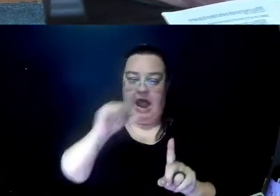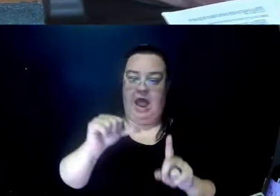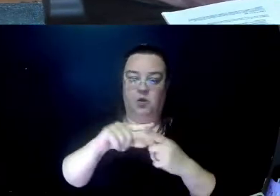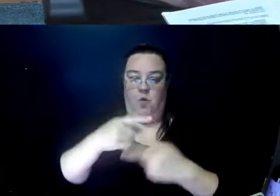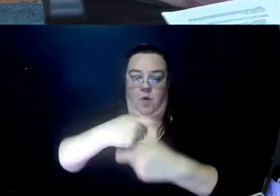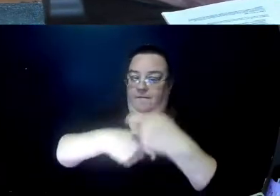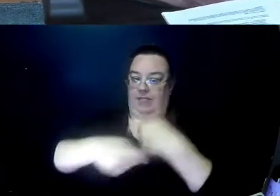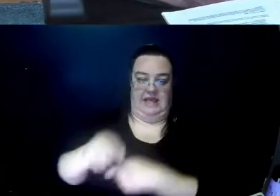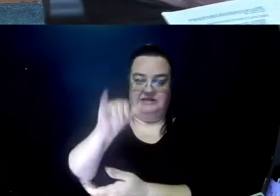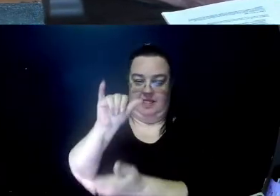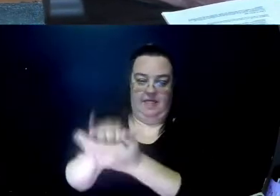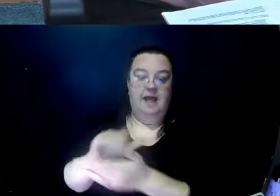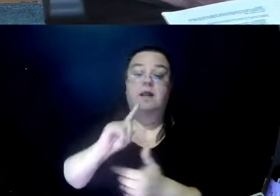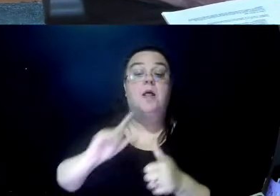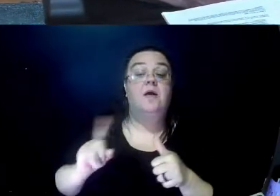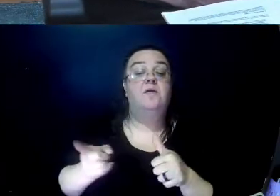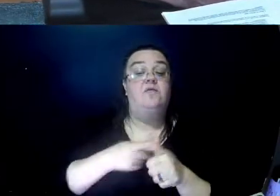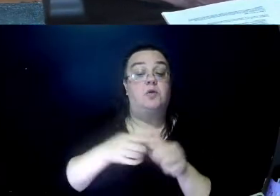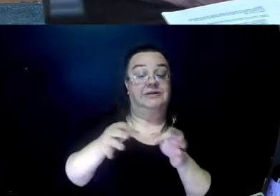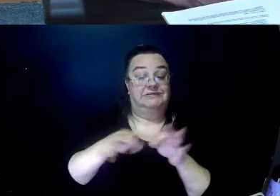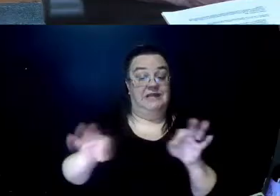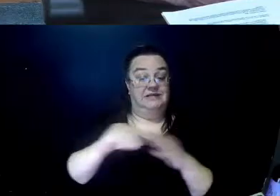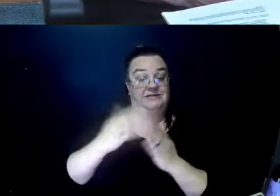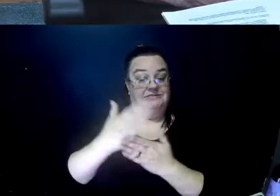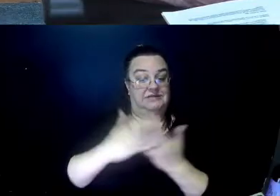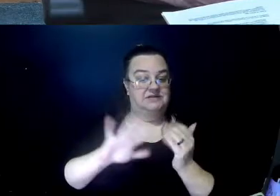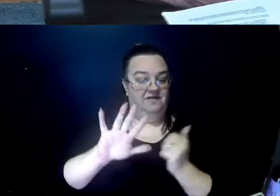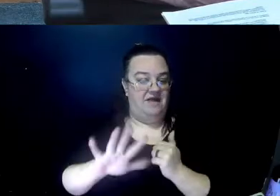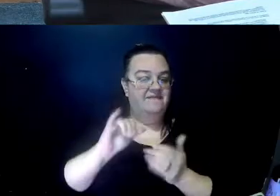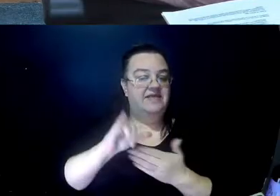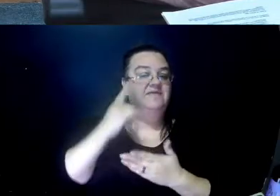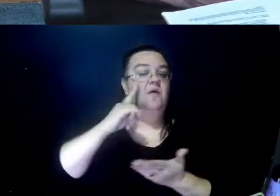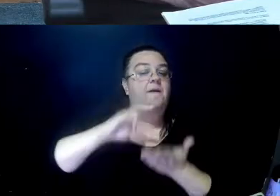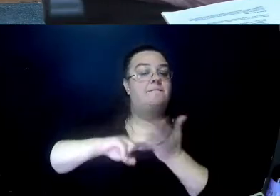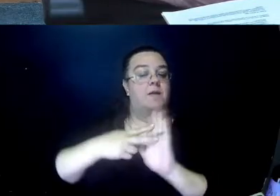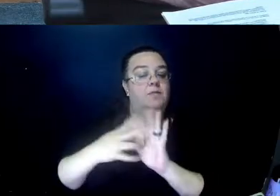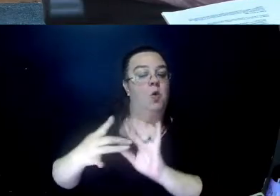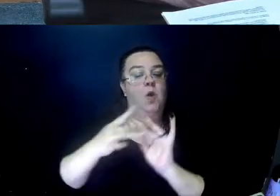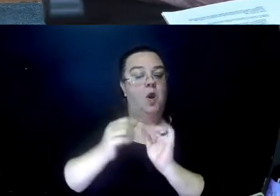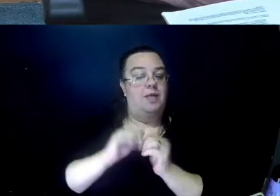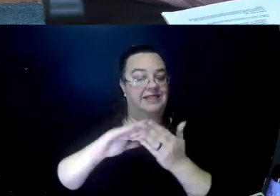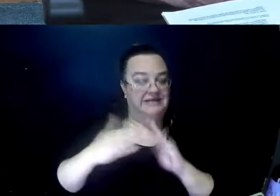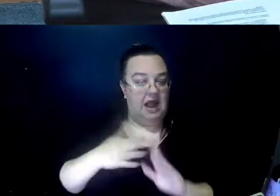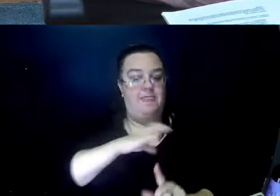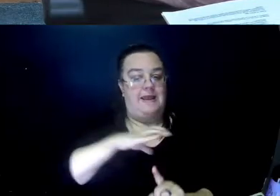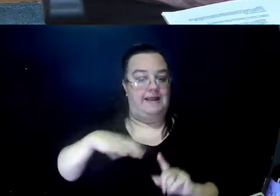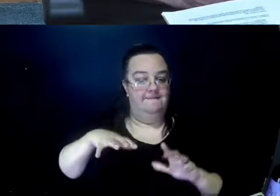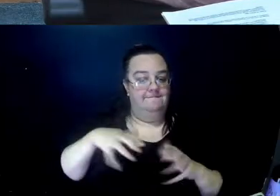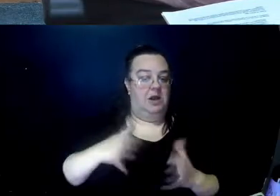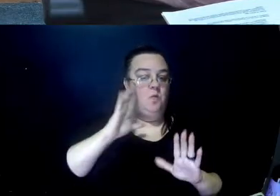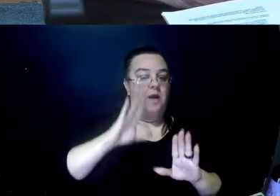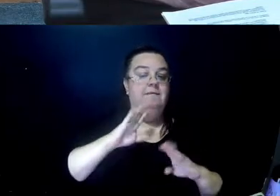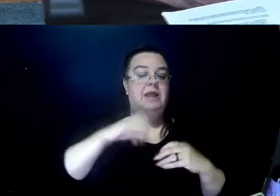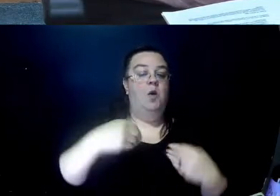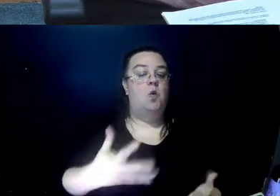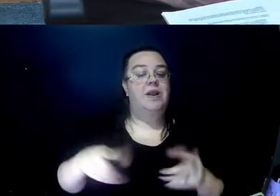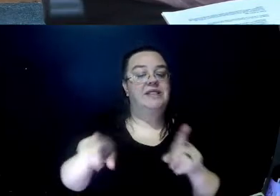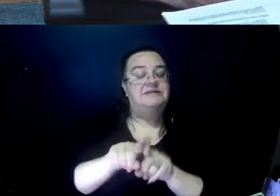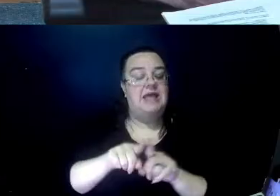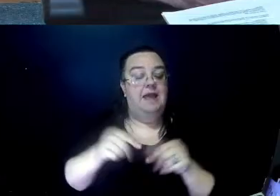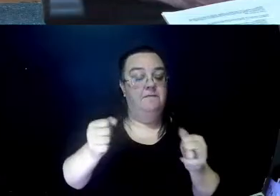them. So the first sentence in Section 5 is, for purposes of coordination with the town, the committee will be afforded the same privileges and